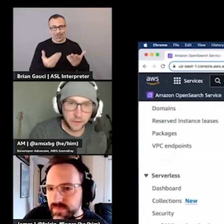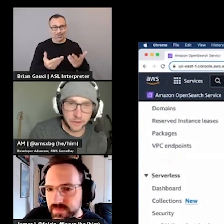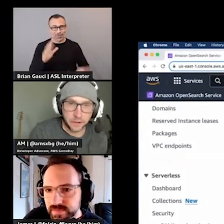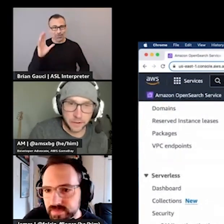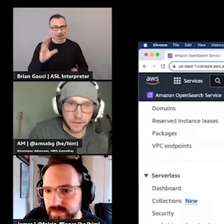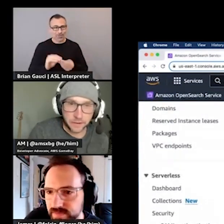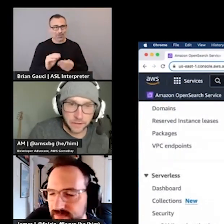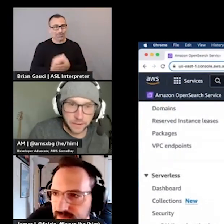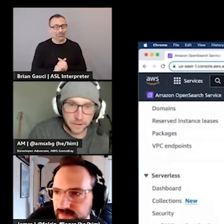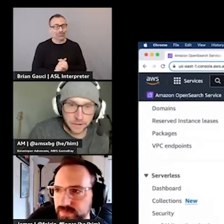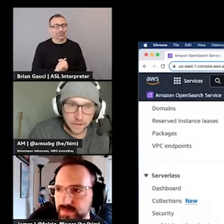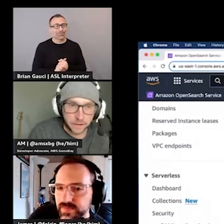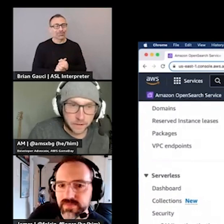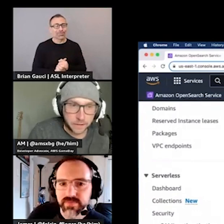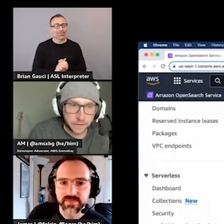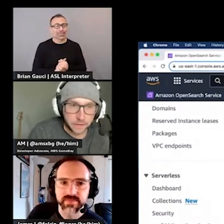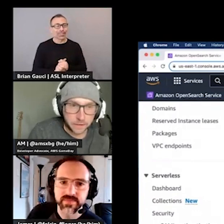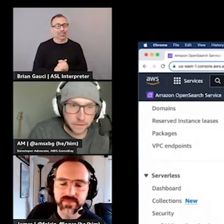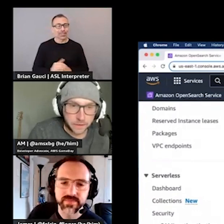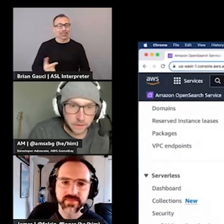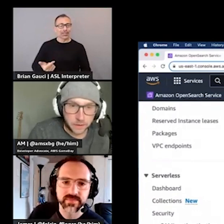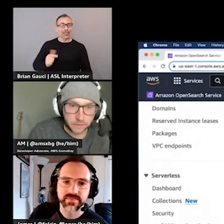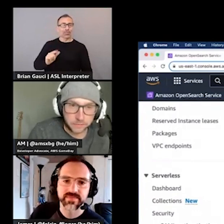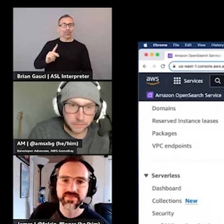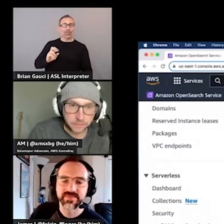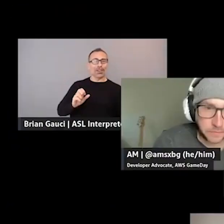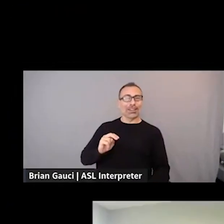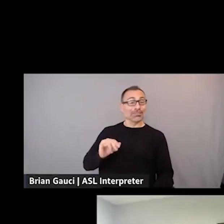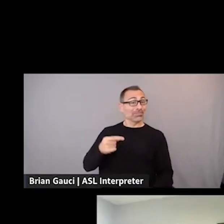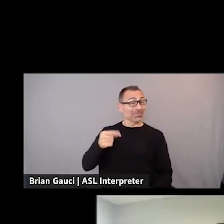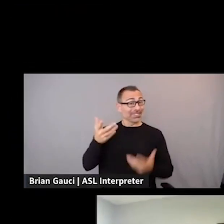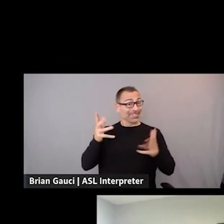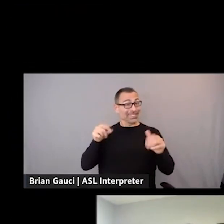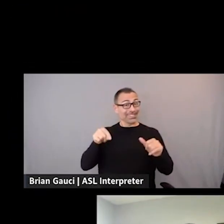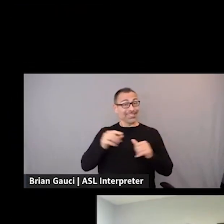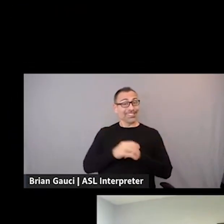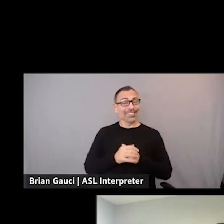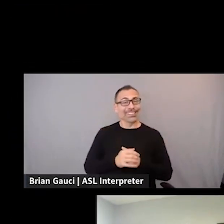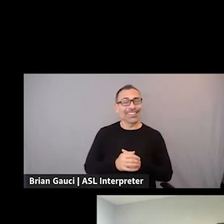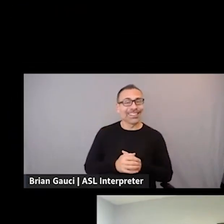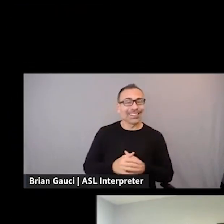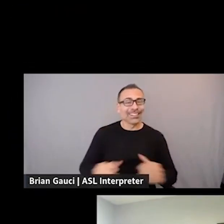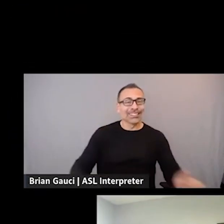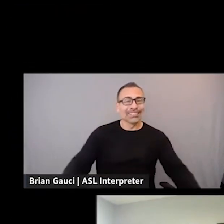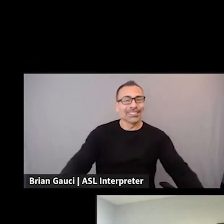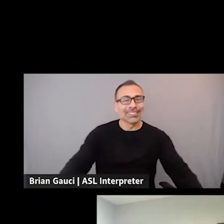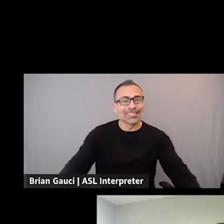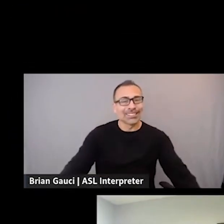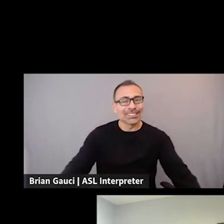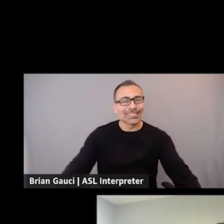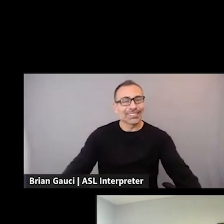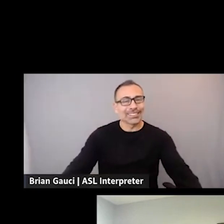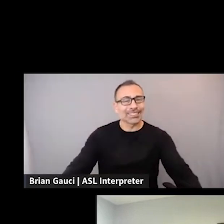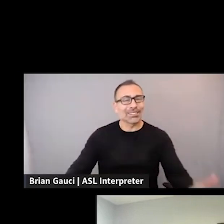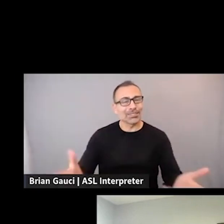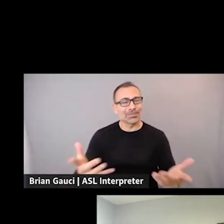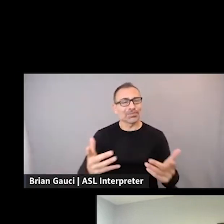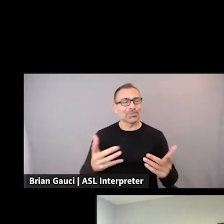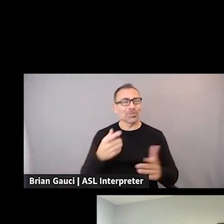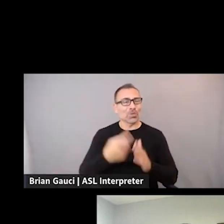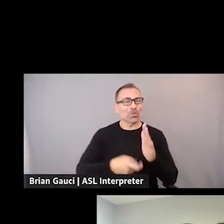here. Yeah. No, I think this is it. I mean, we cost effectiveness